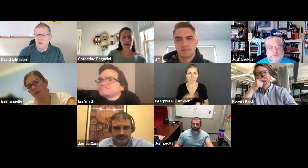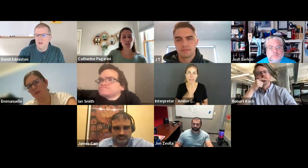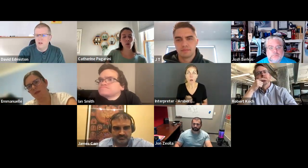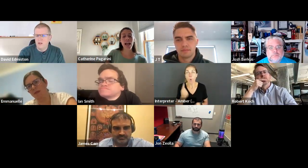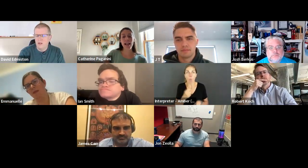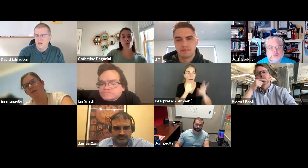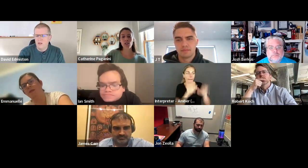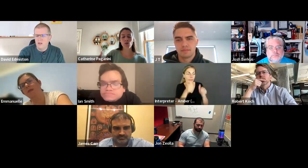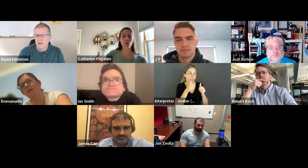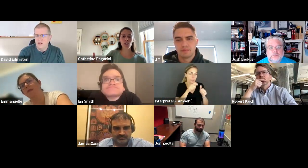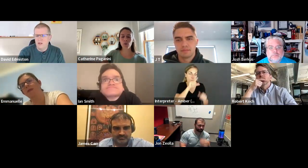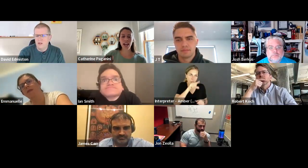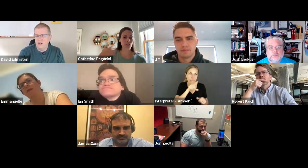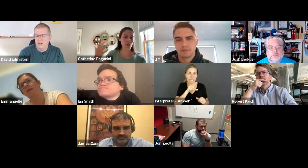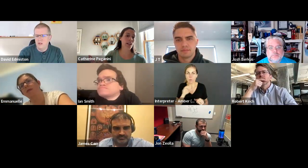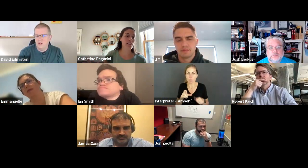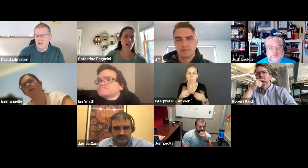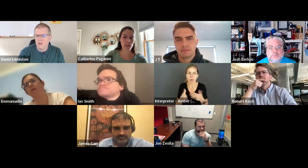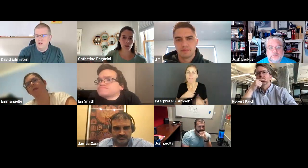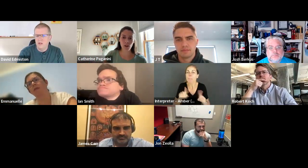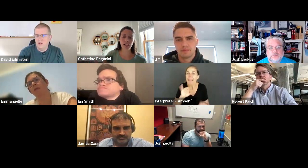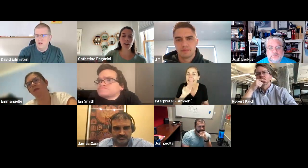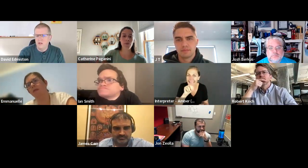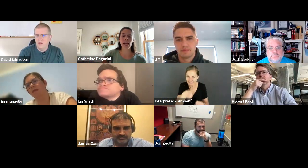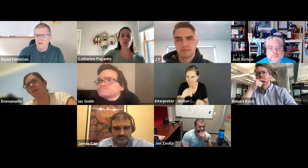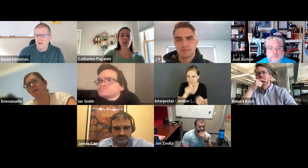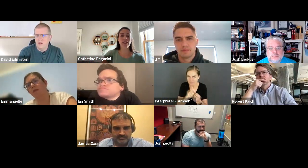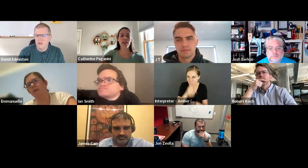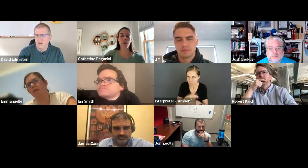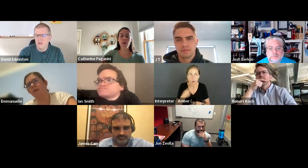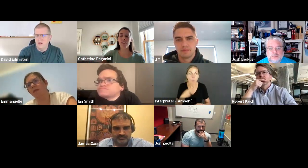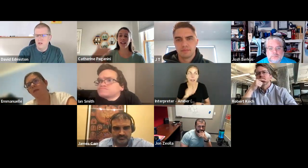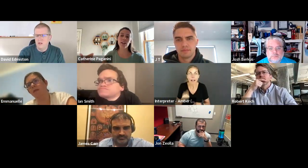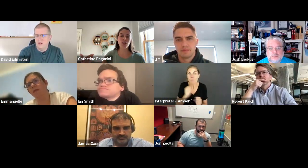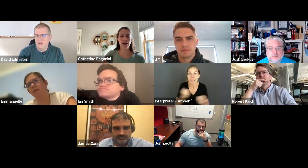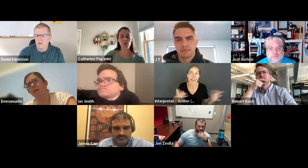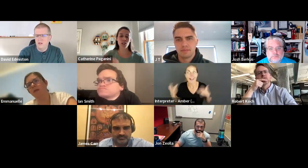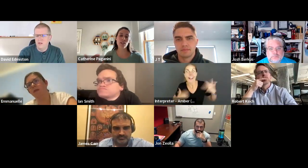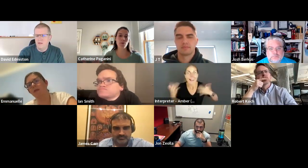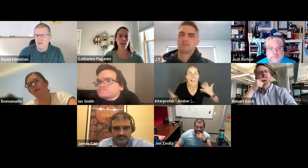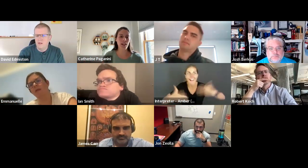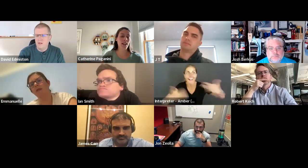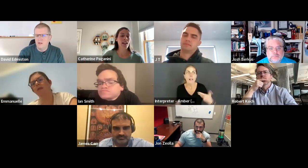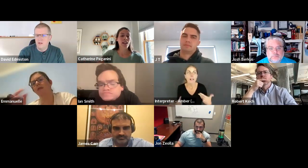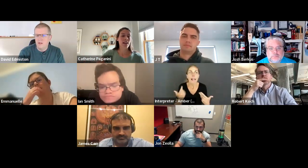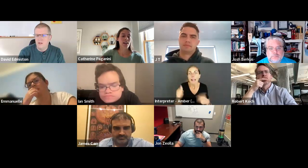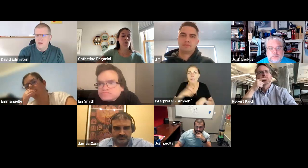exactly right. So as we do, we have to create excitement, you know, like, as we have like action items or did